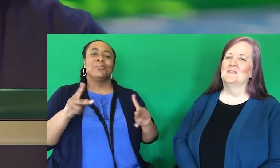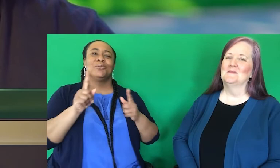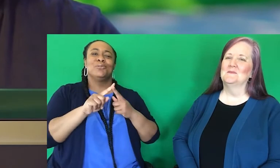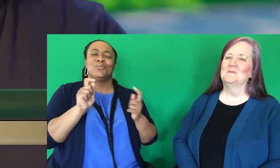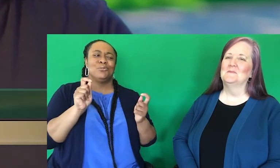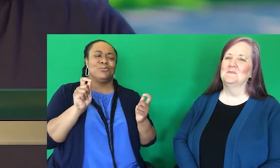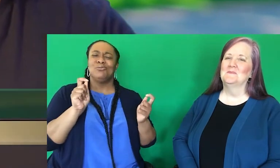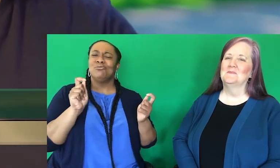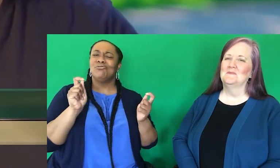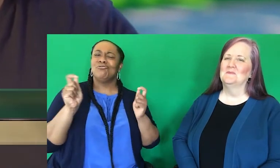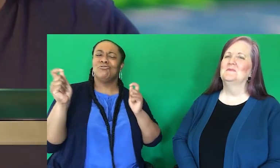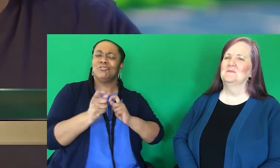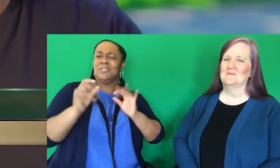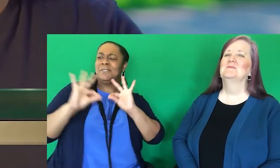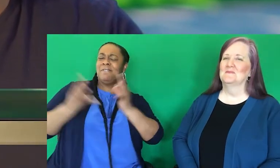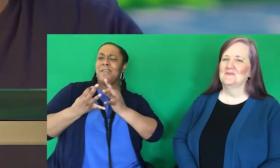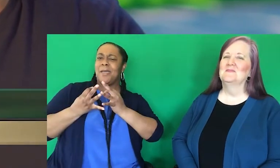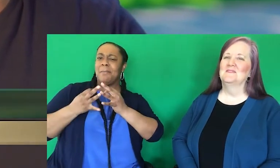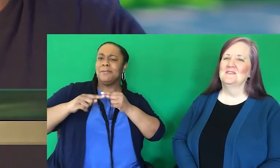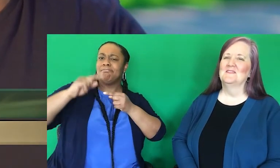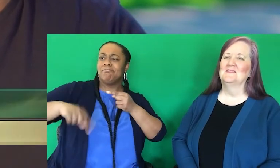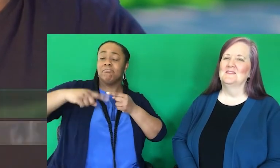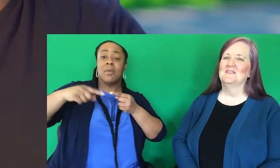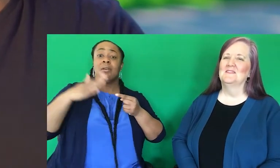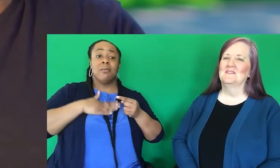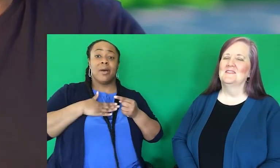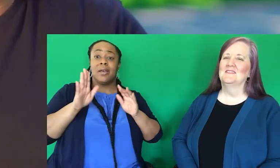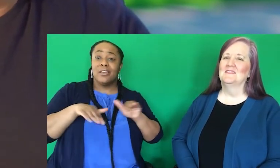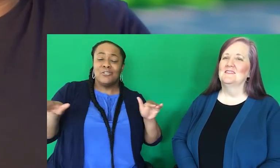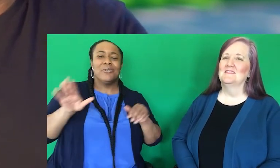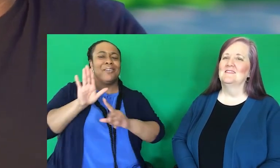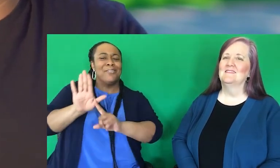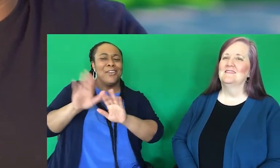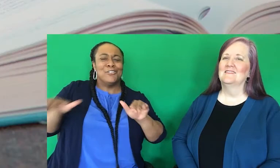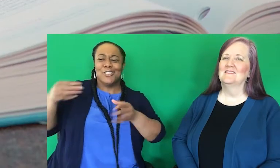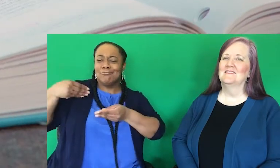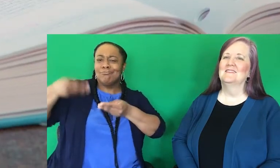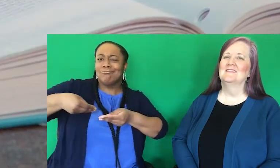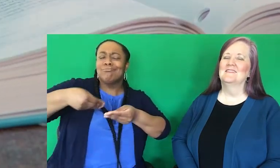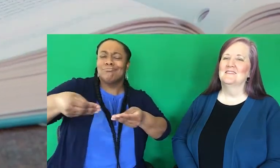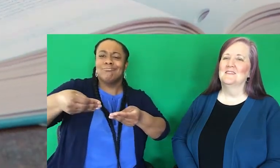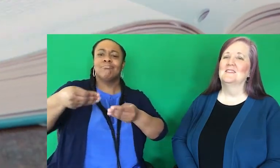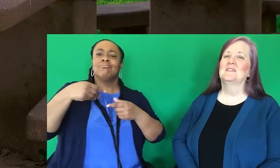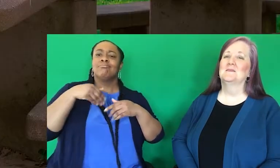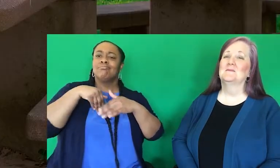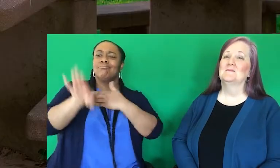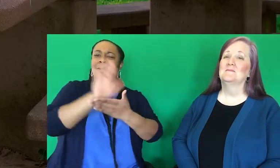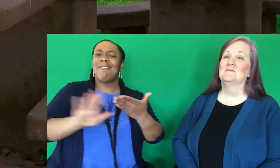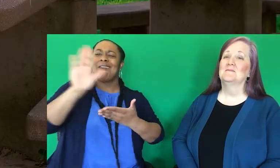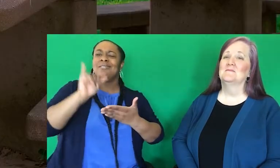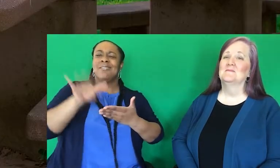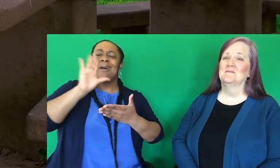to sort of change the game in my family, and people going after me, my children, their children.